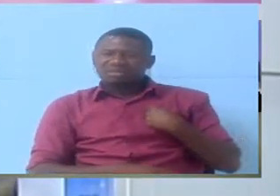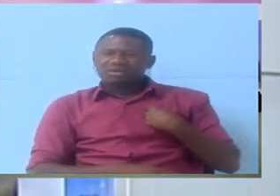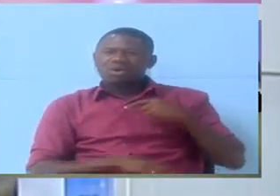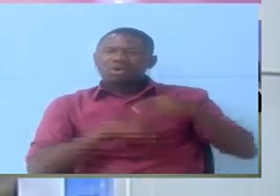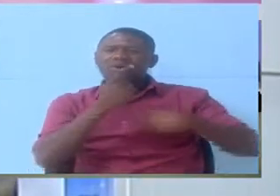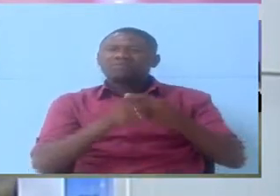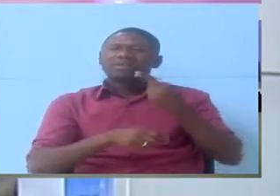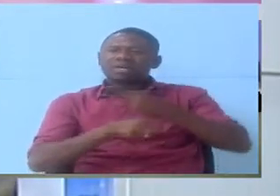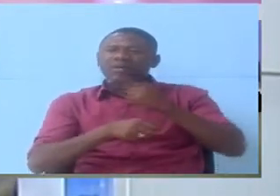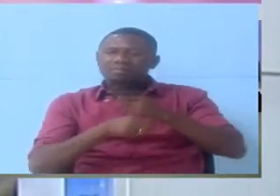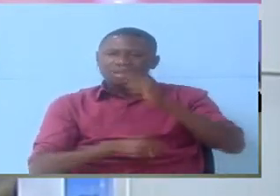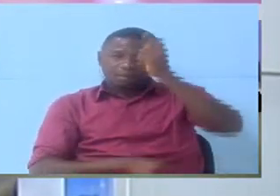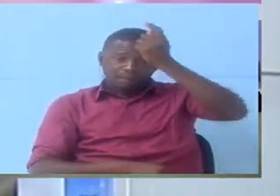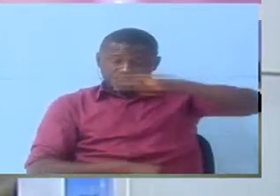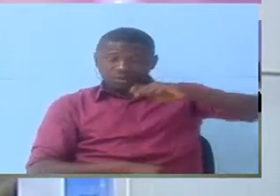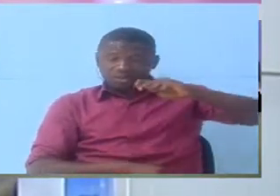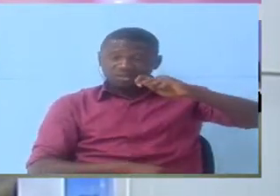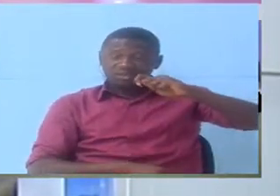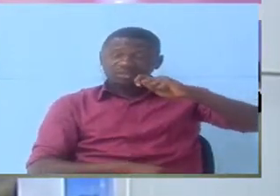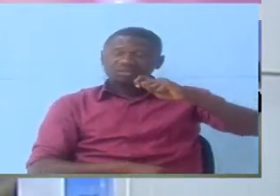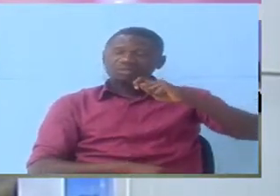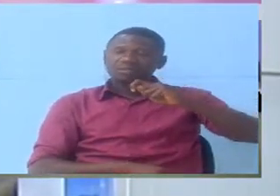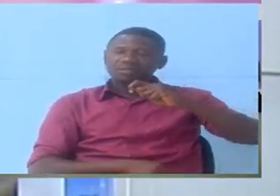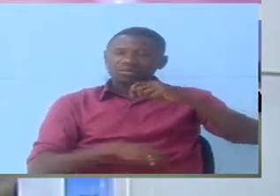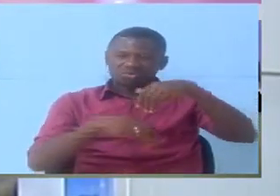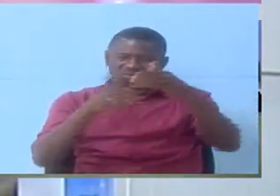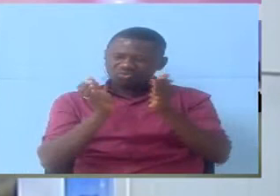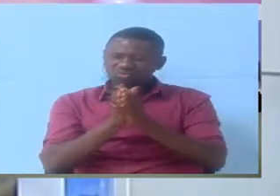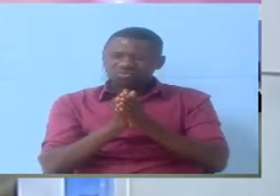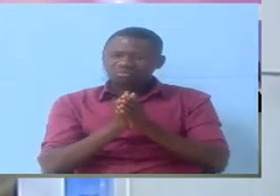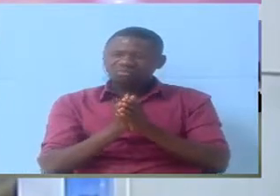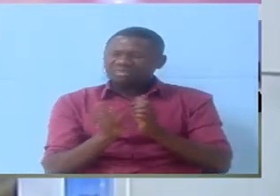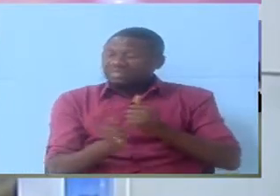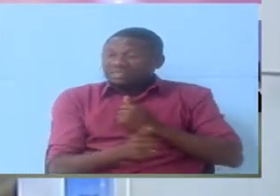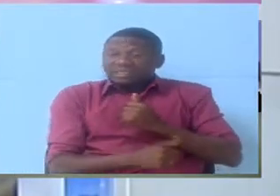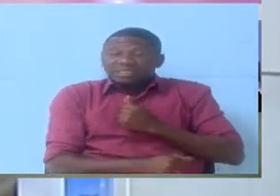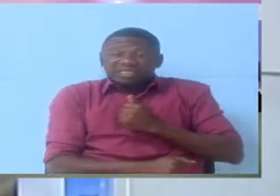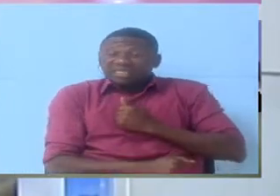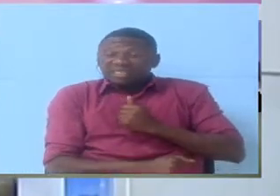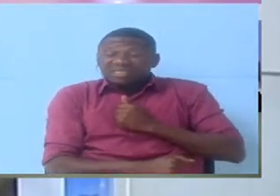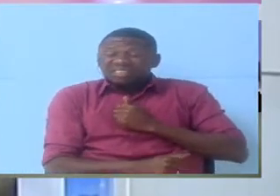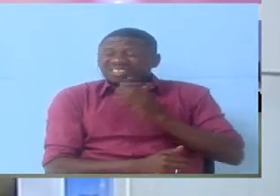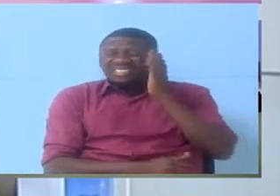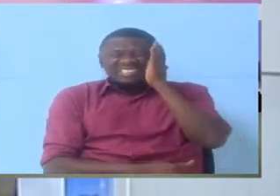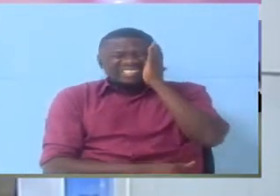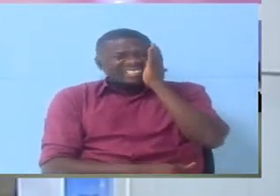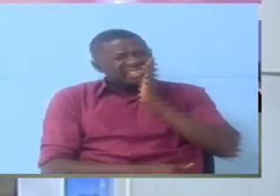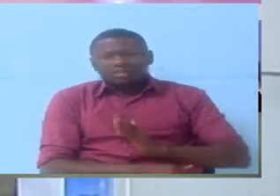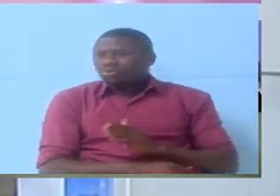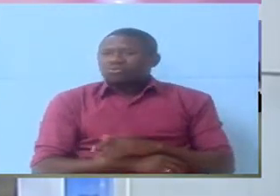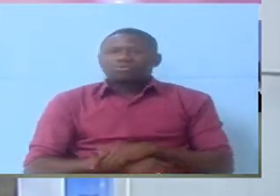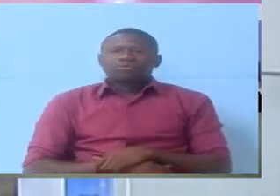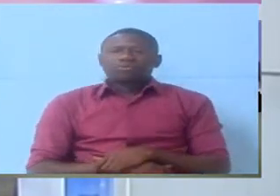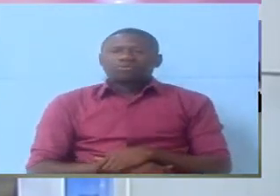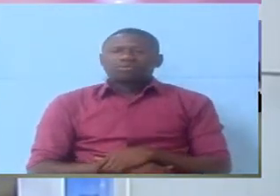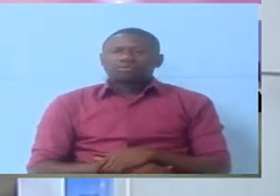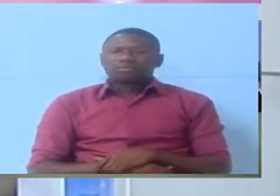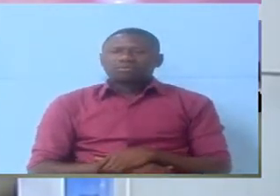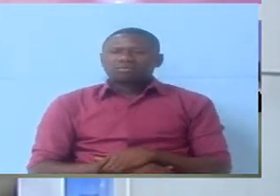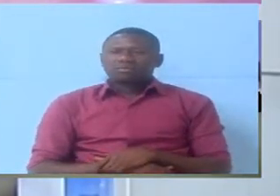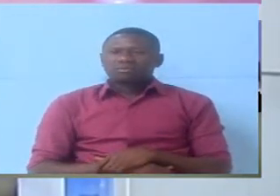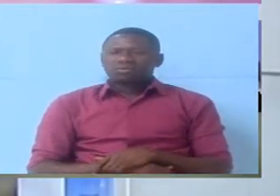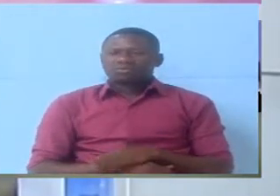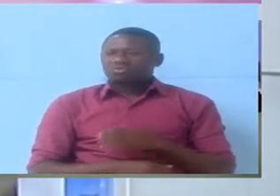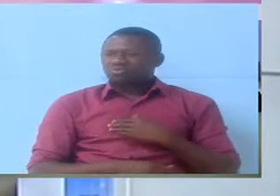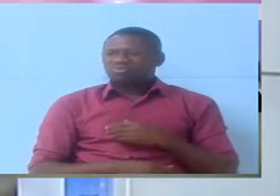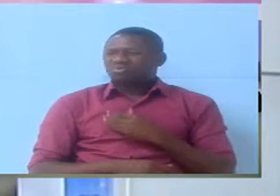the Gambia Police Force. Gambia la police bunda bala. I was terrified. Akatanye kijate woti. So I left the bodies where they were